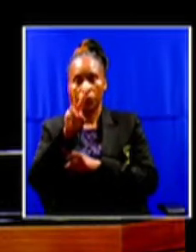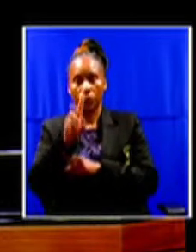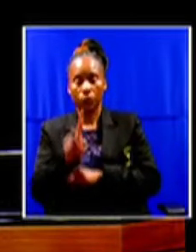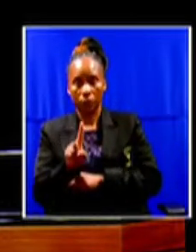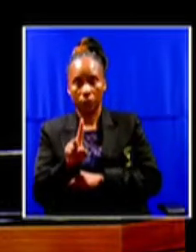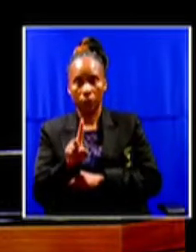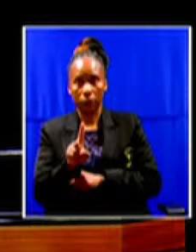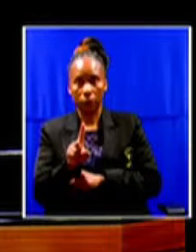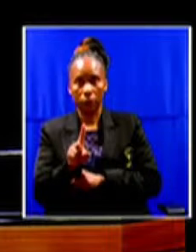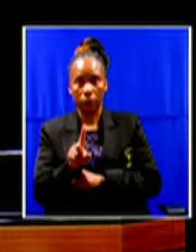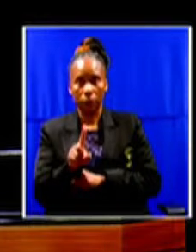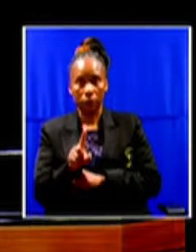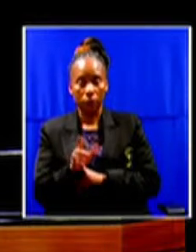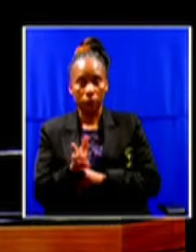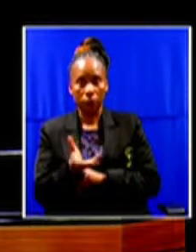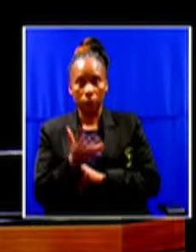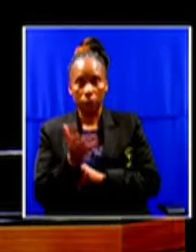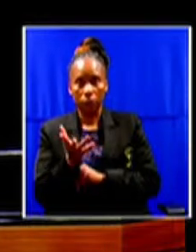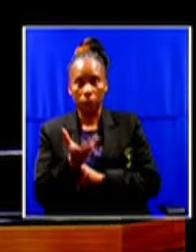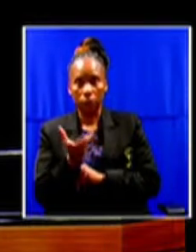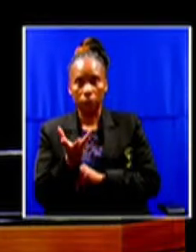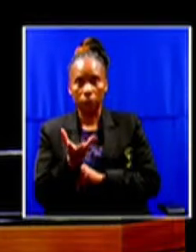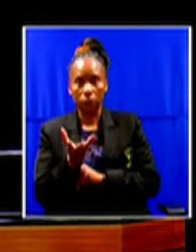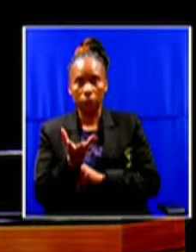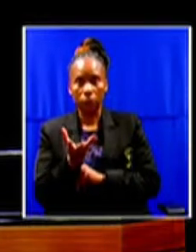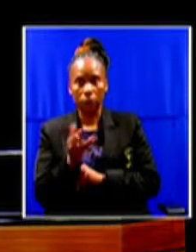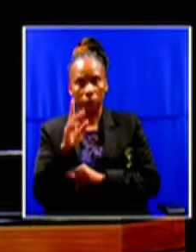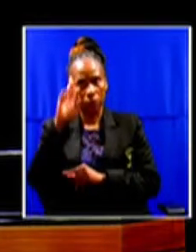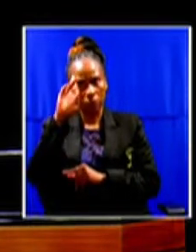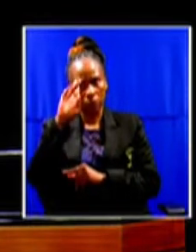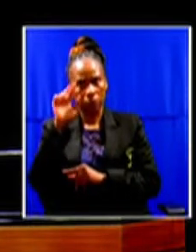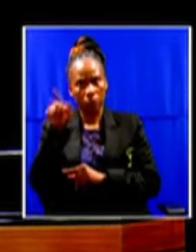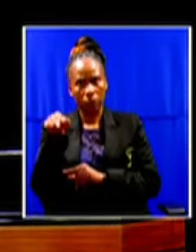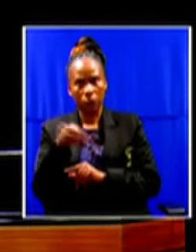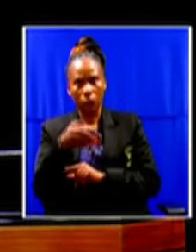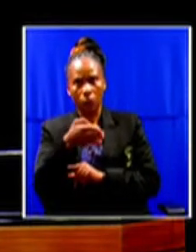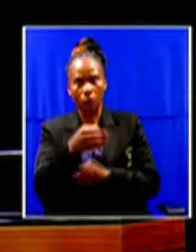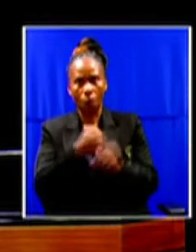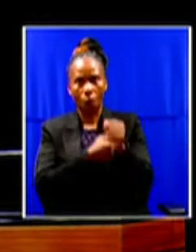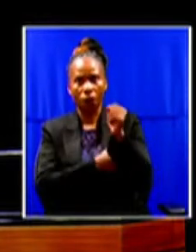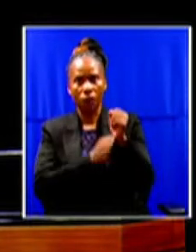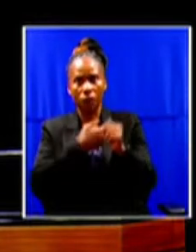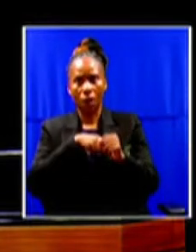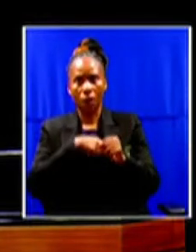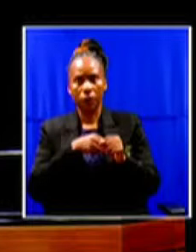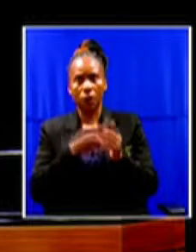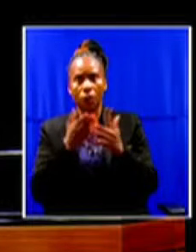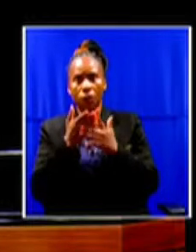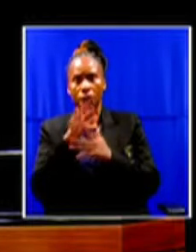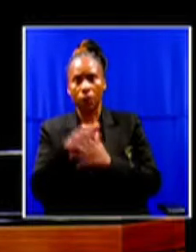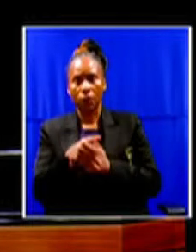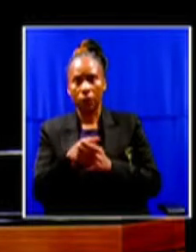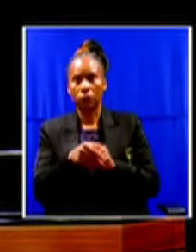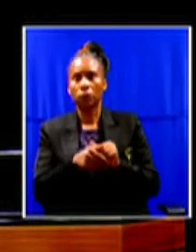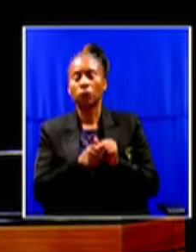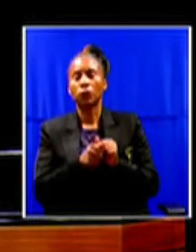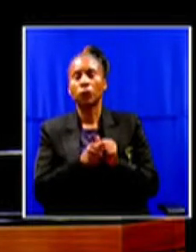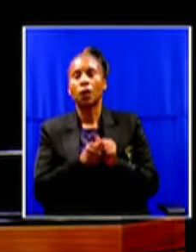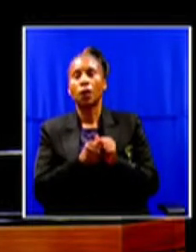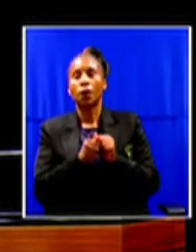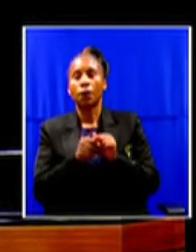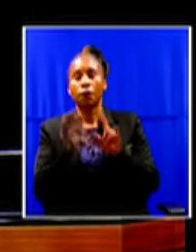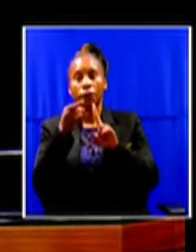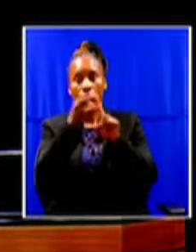oath in our office through the virtual platform. Welcome, Honorable Member.